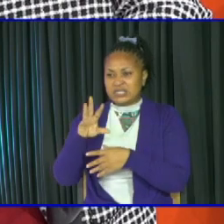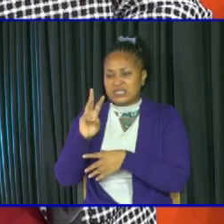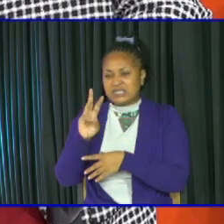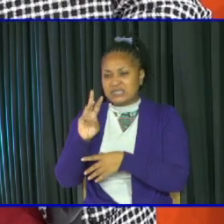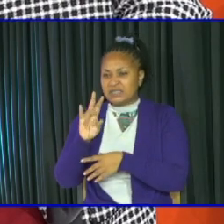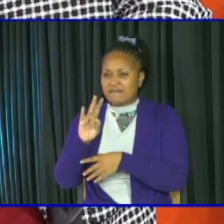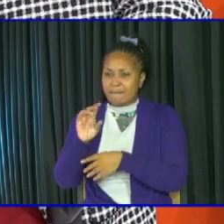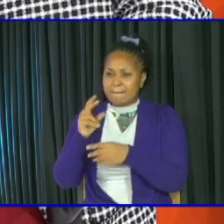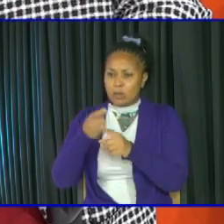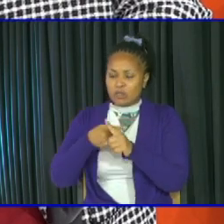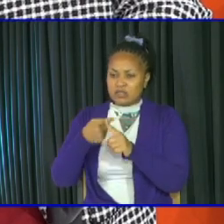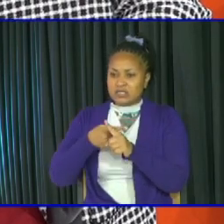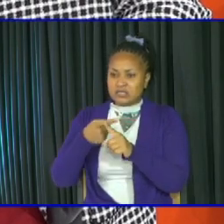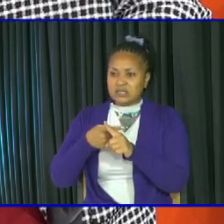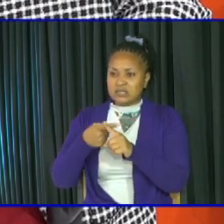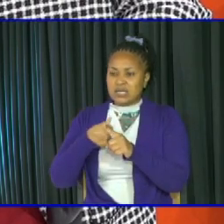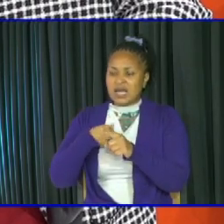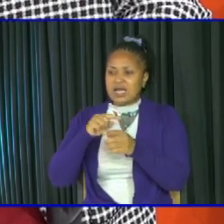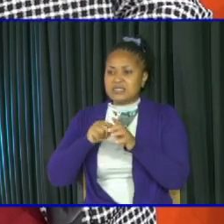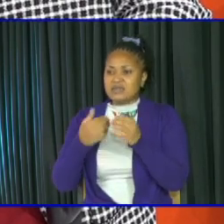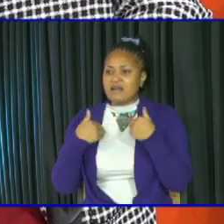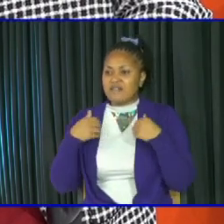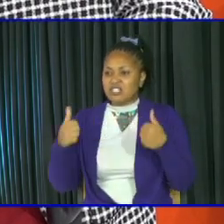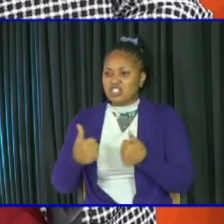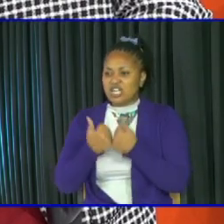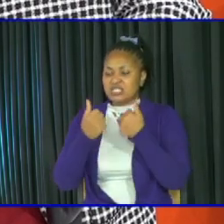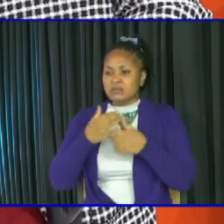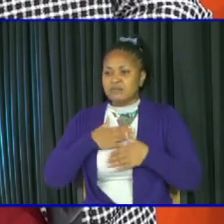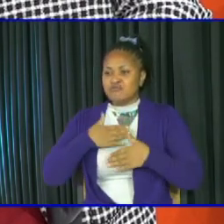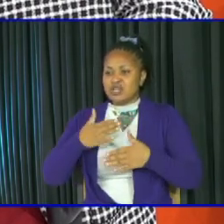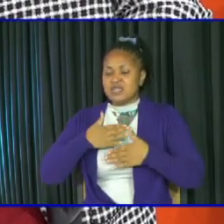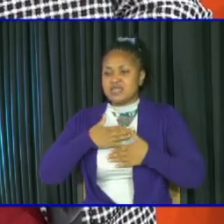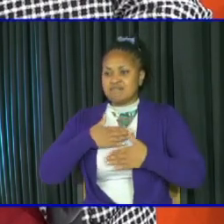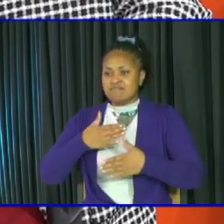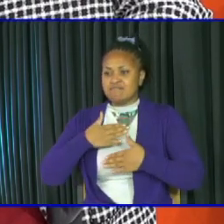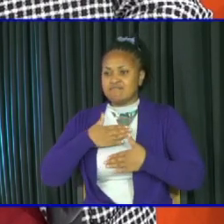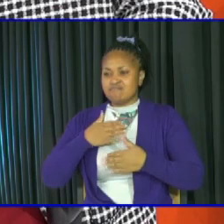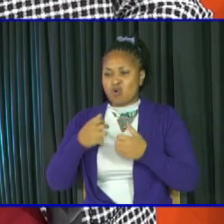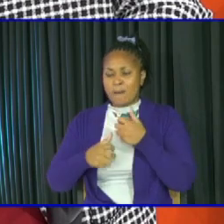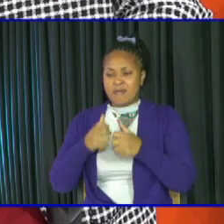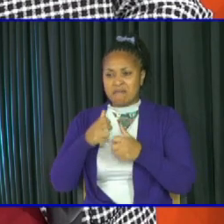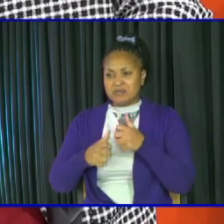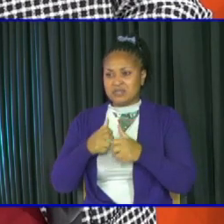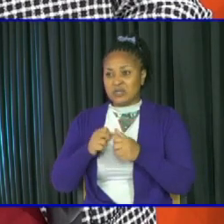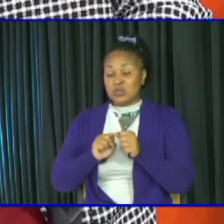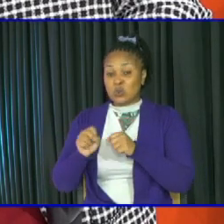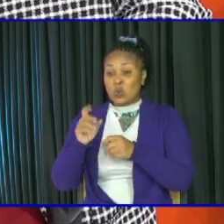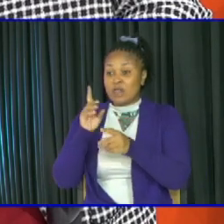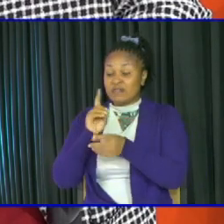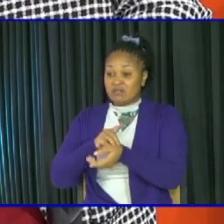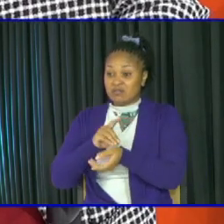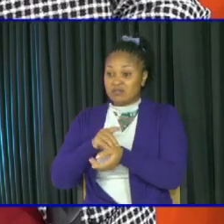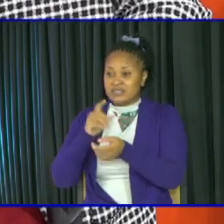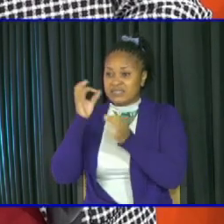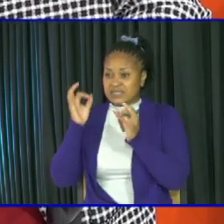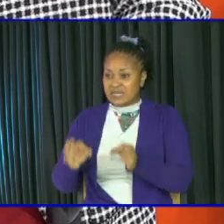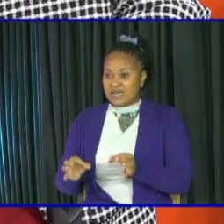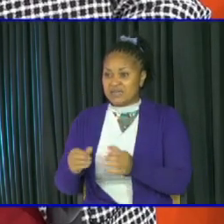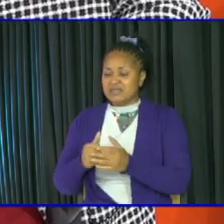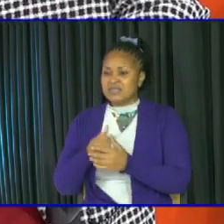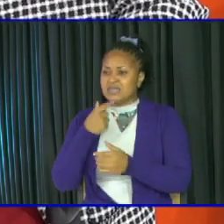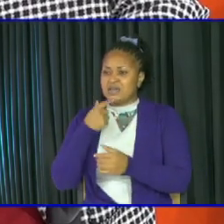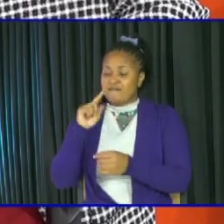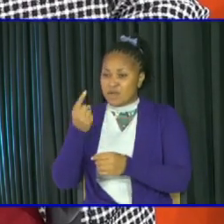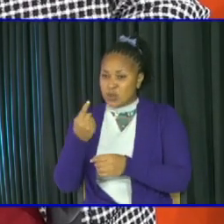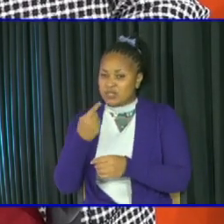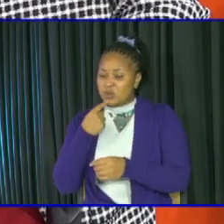7 months, I started having challenges breathing. And so the doctor decided, you know, initially they were